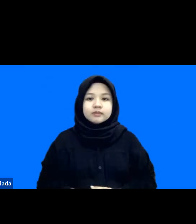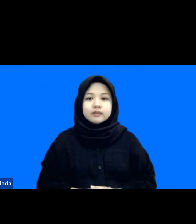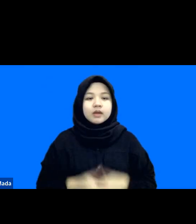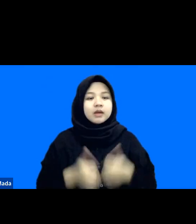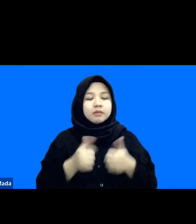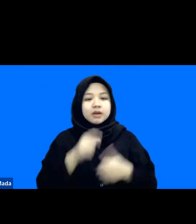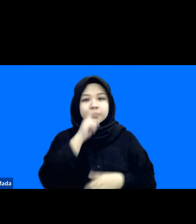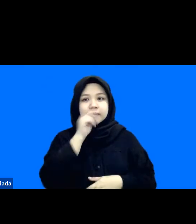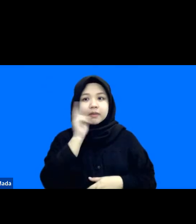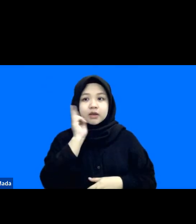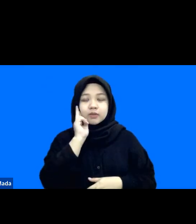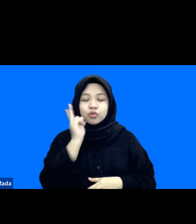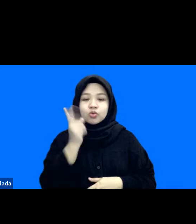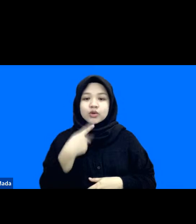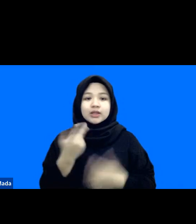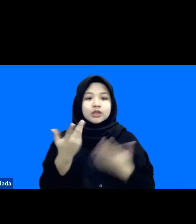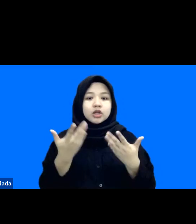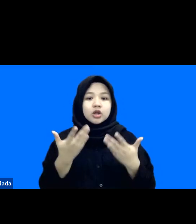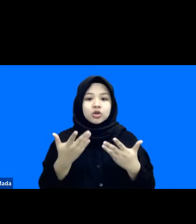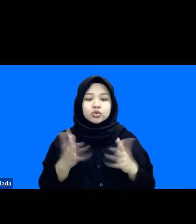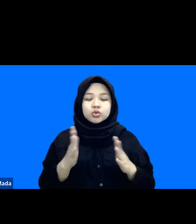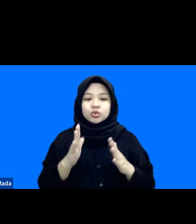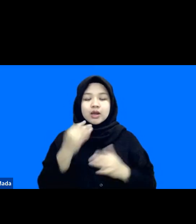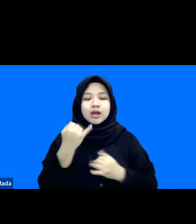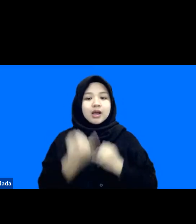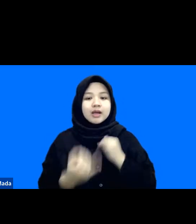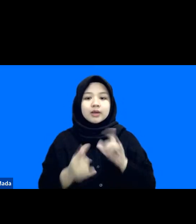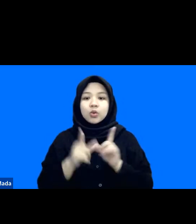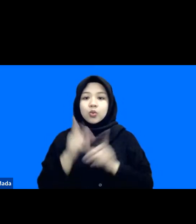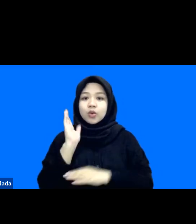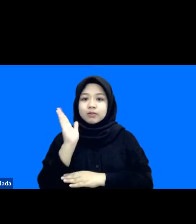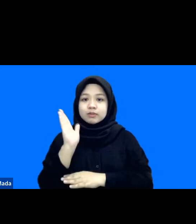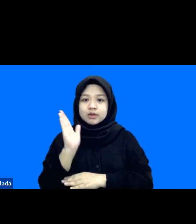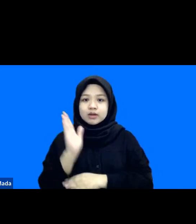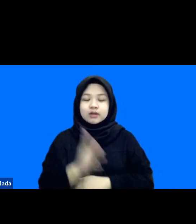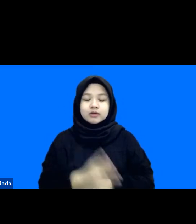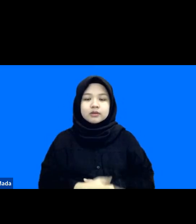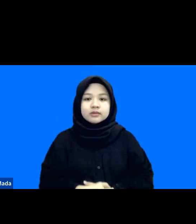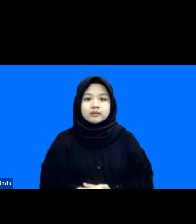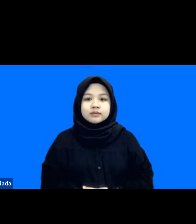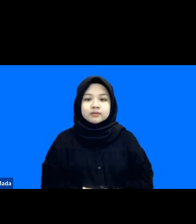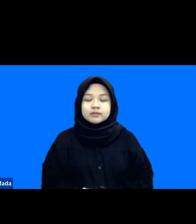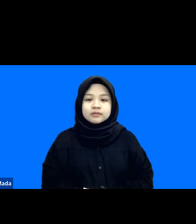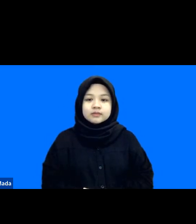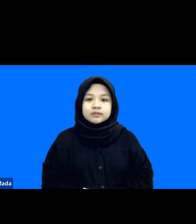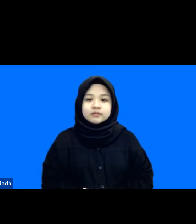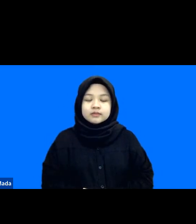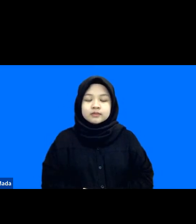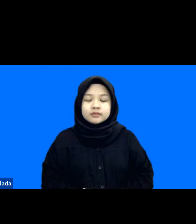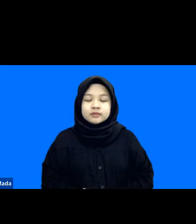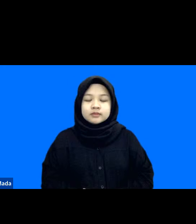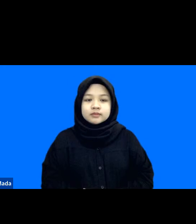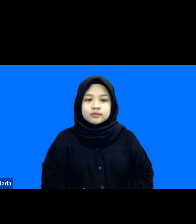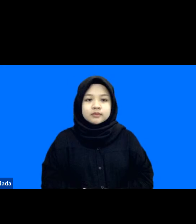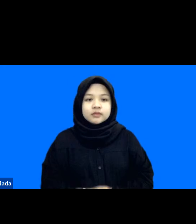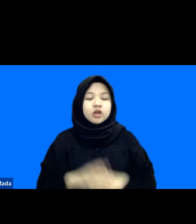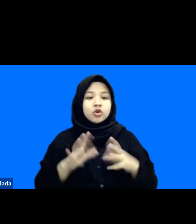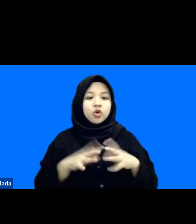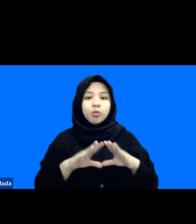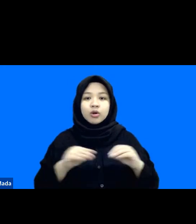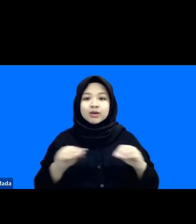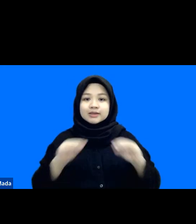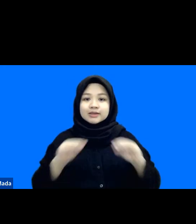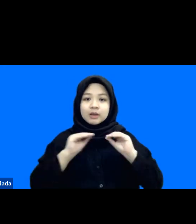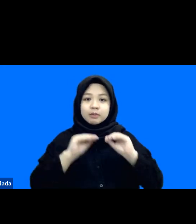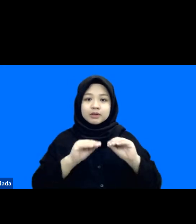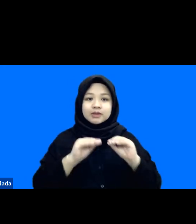today's webinar. On behalf of the Educations, Digitalizations, and Civic Space Working Group of the C20 Indonesia, I